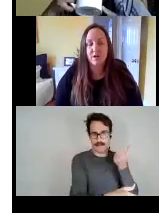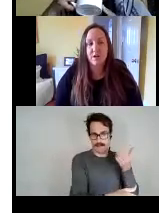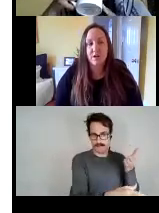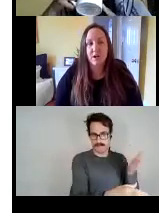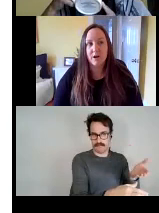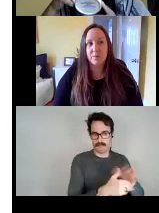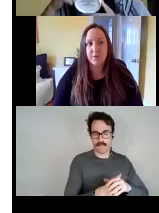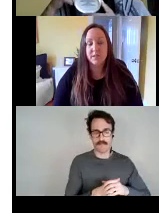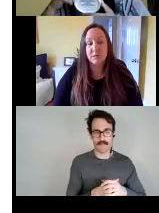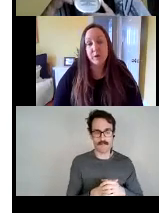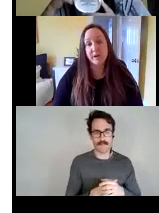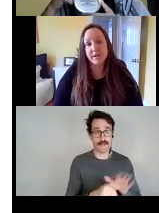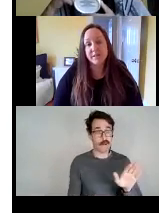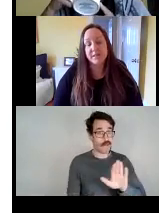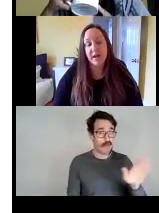their